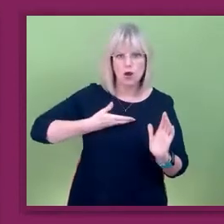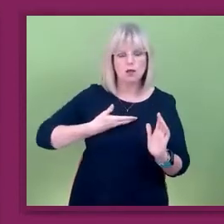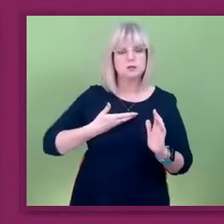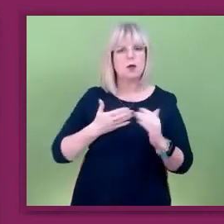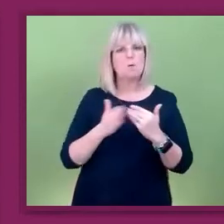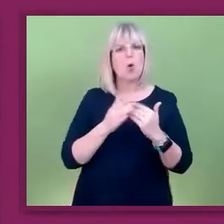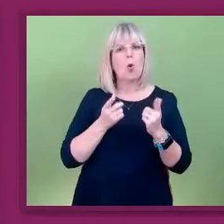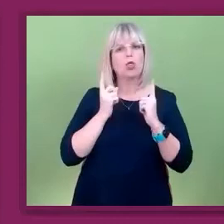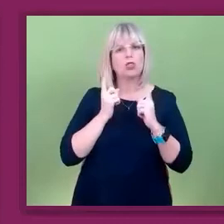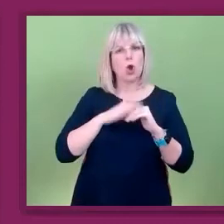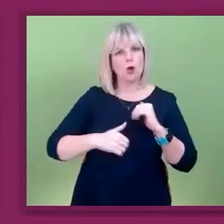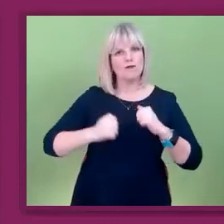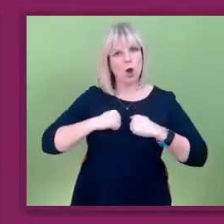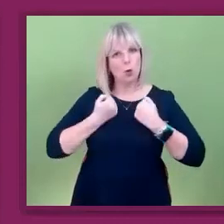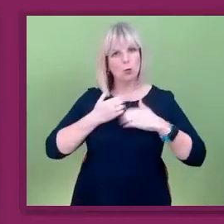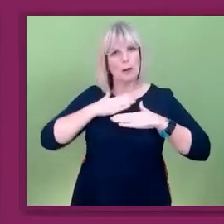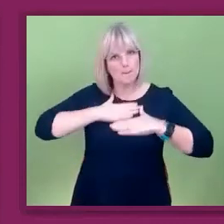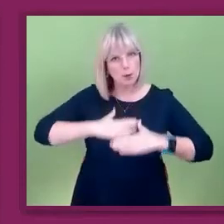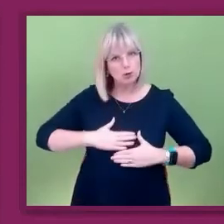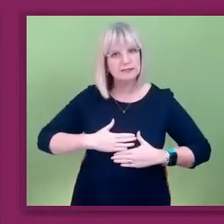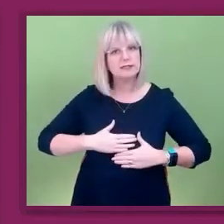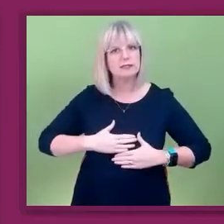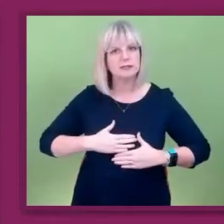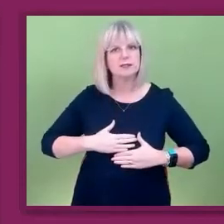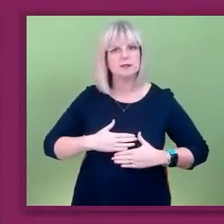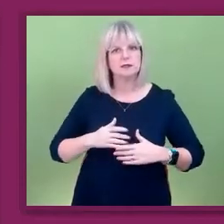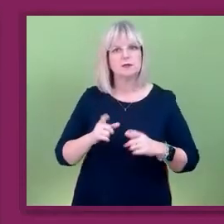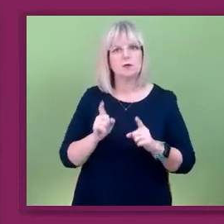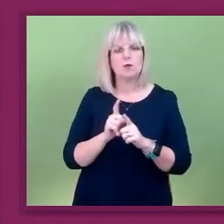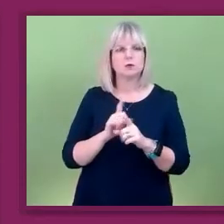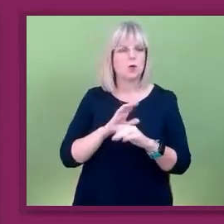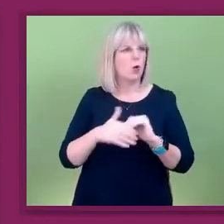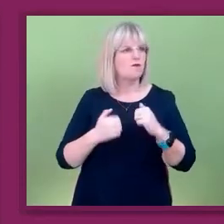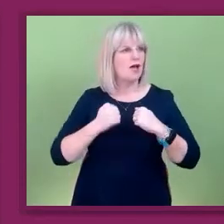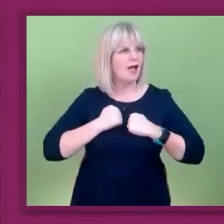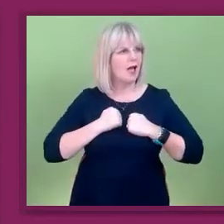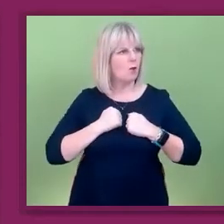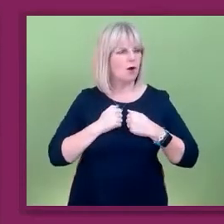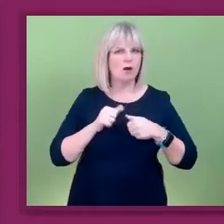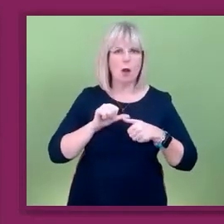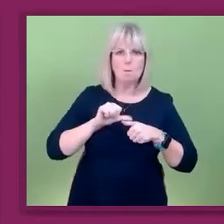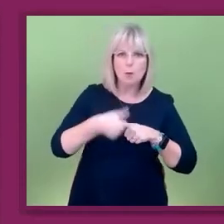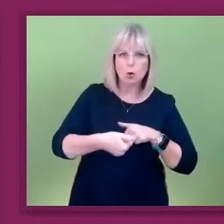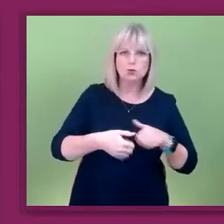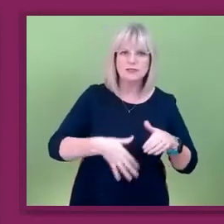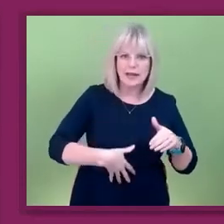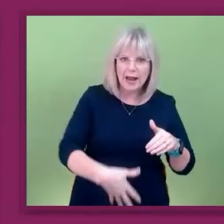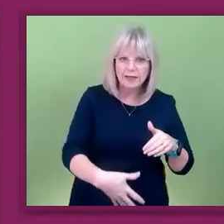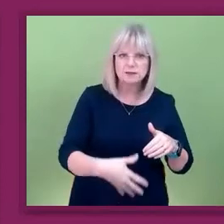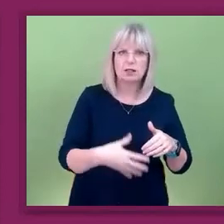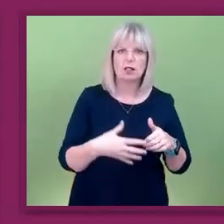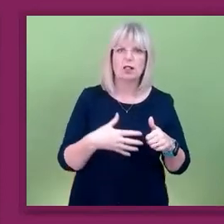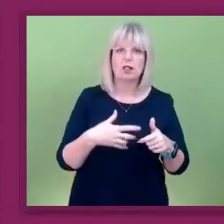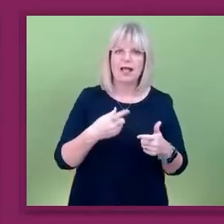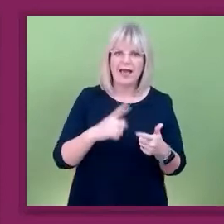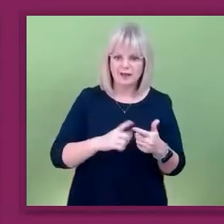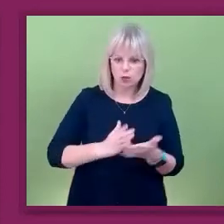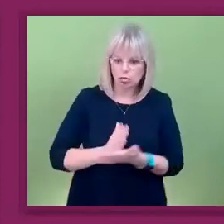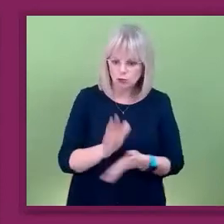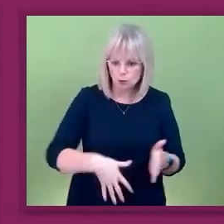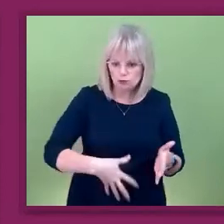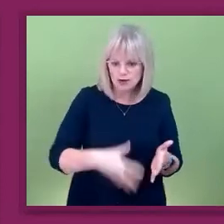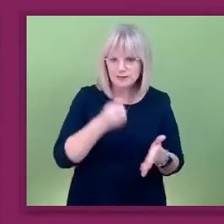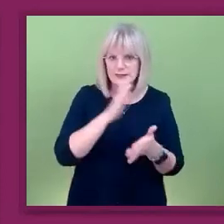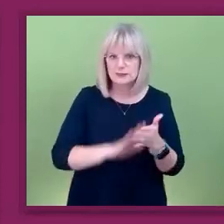more authority over our postnatal and pregnancy experiences. And we also want to know what good practice